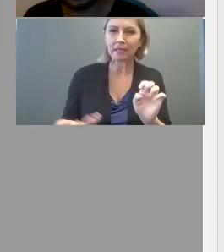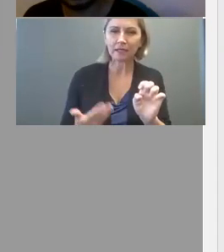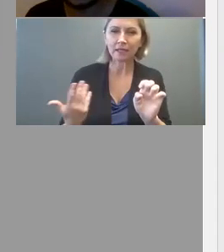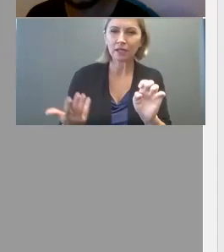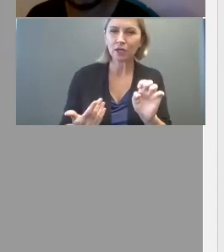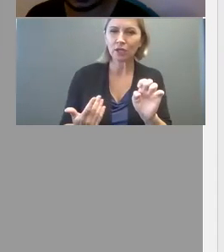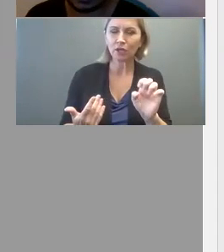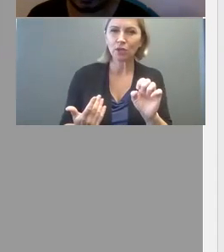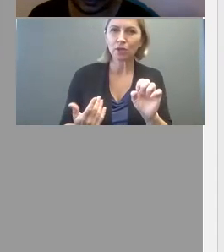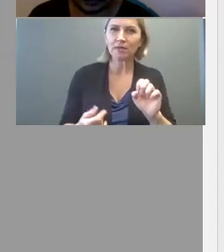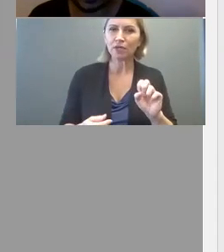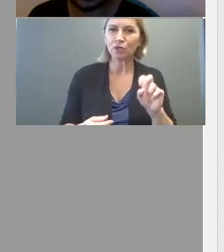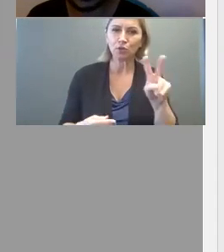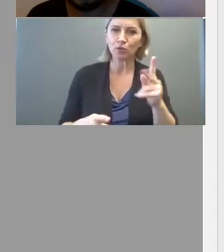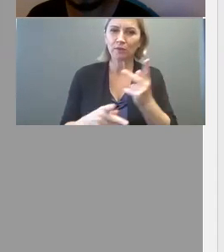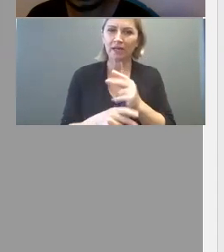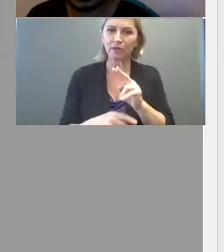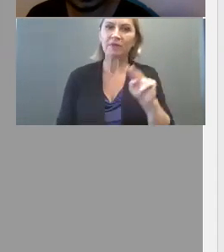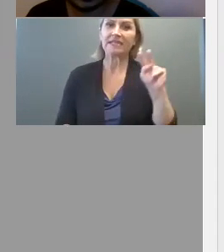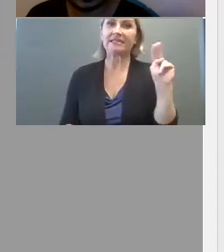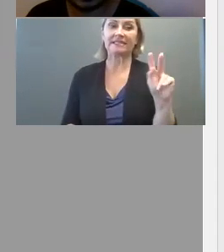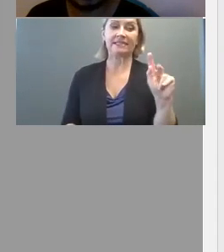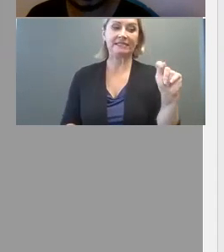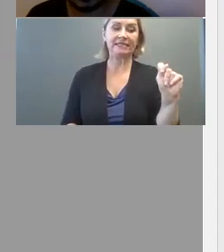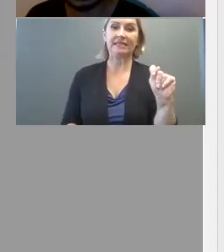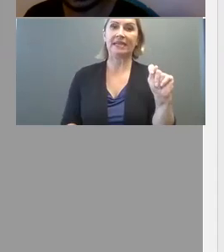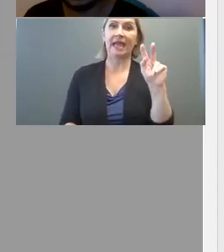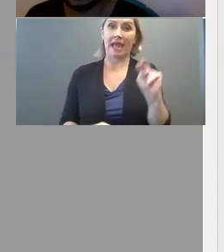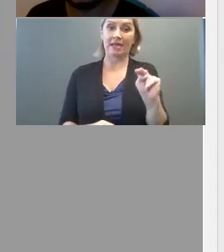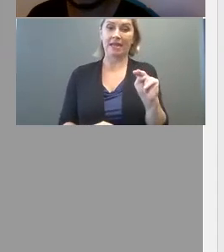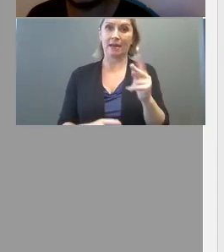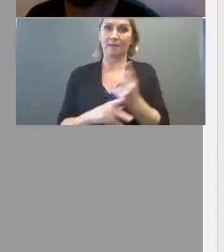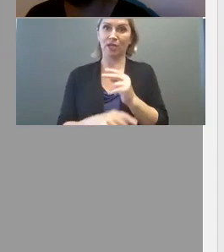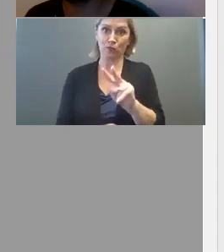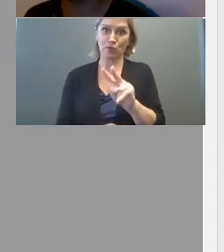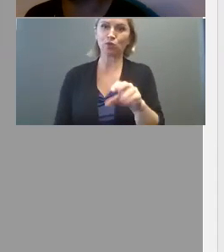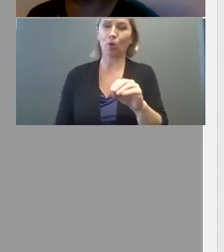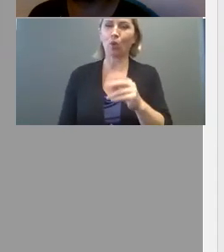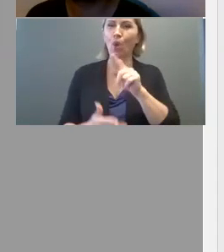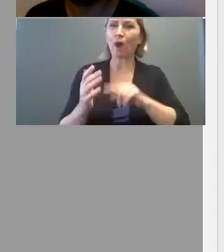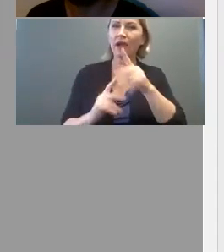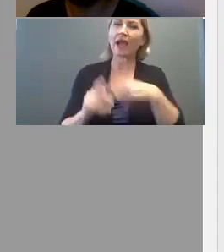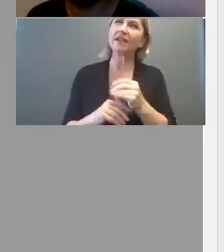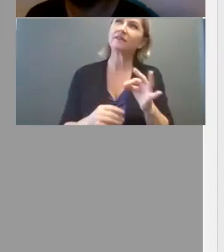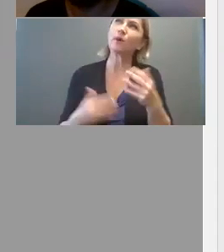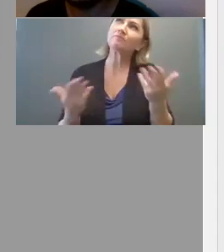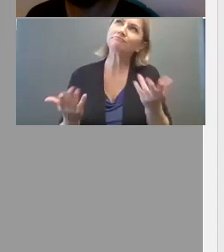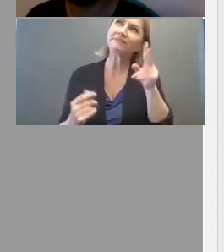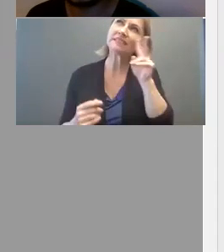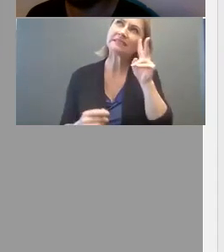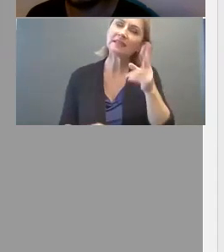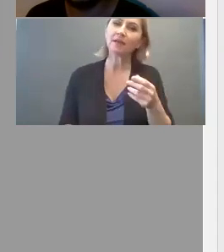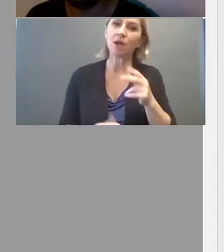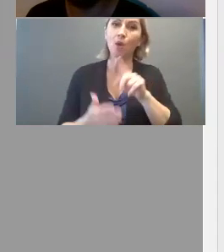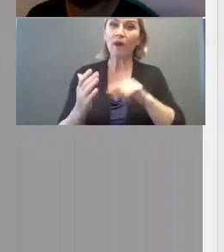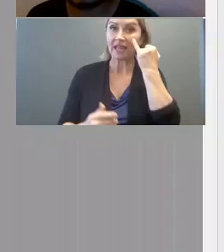2tn by 2, it would be tn by 2, right? So what kind of, so let's see. What